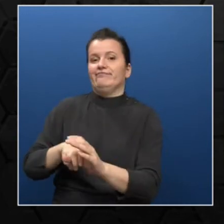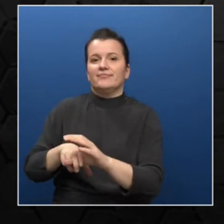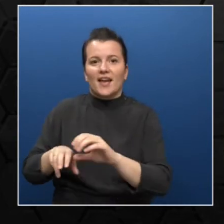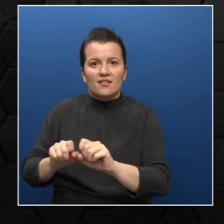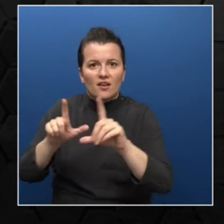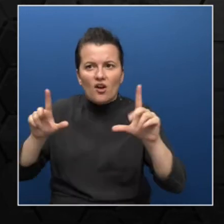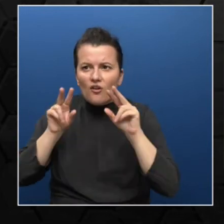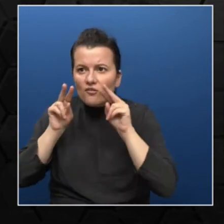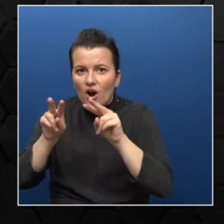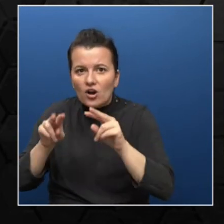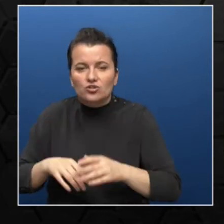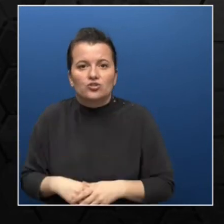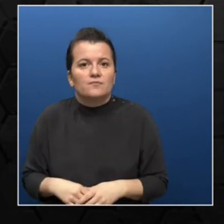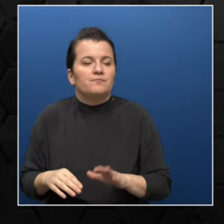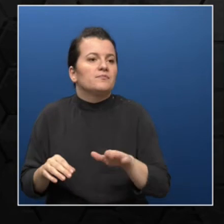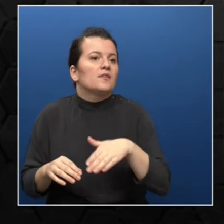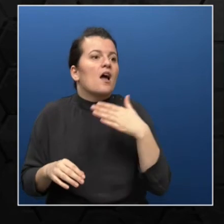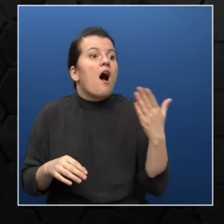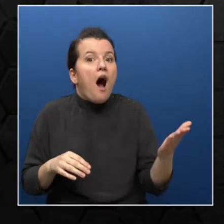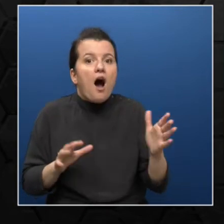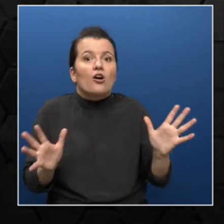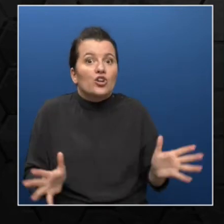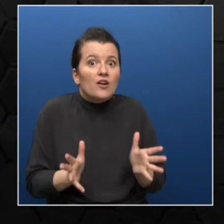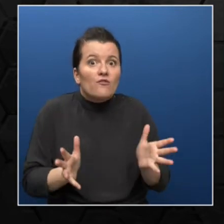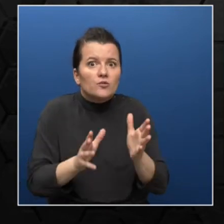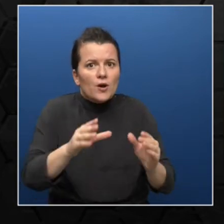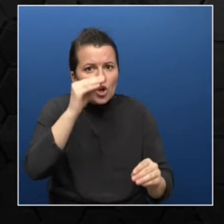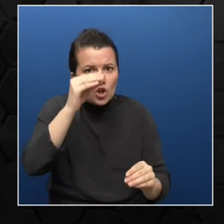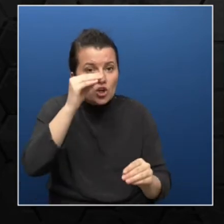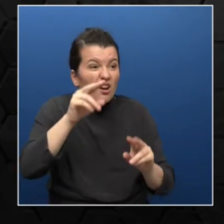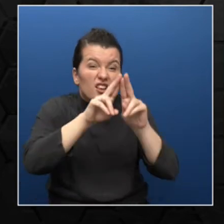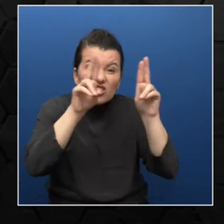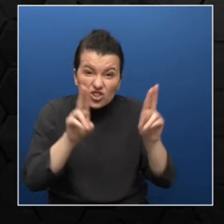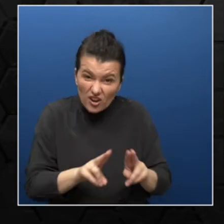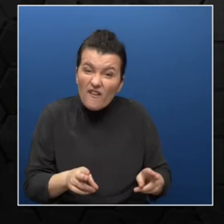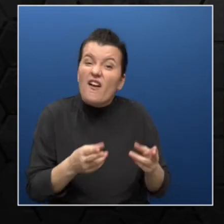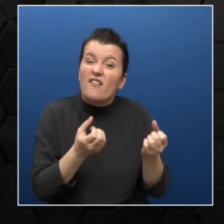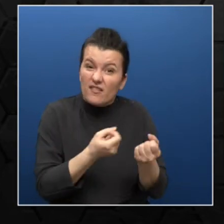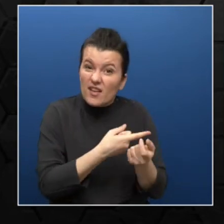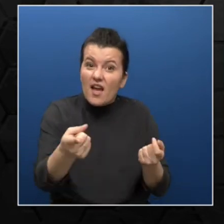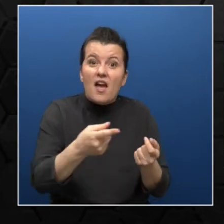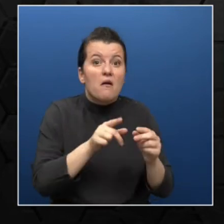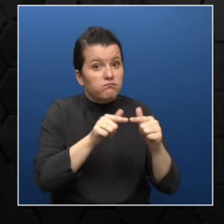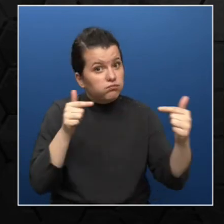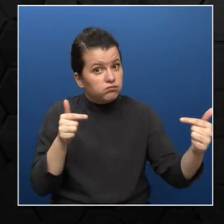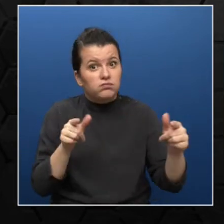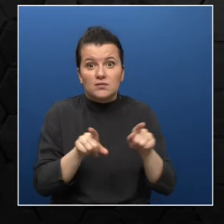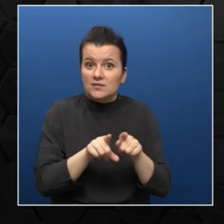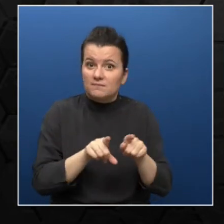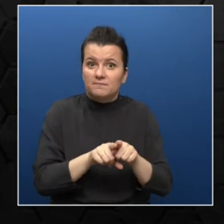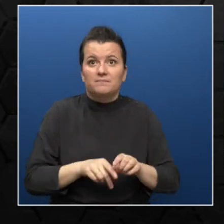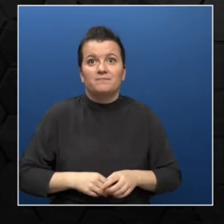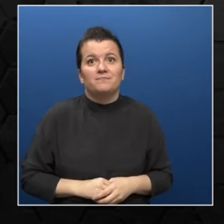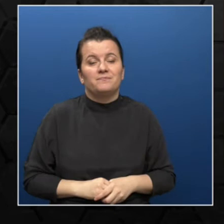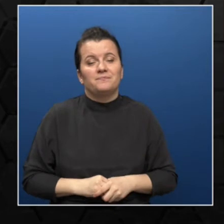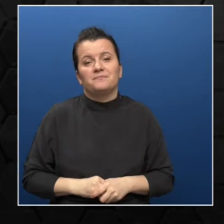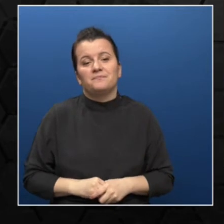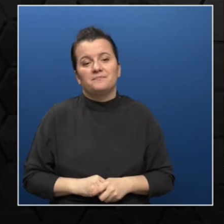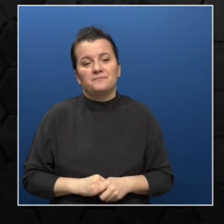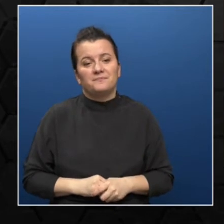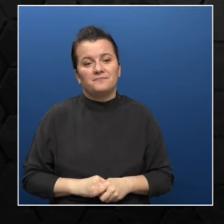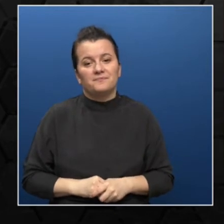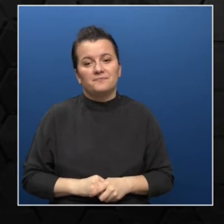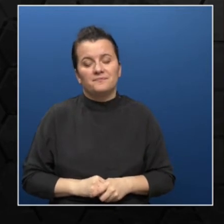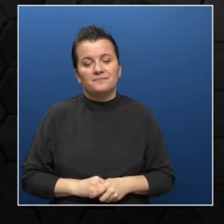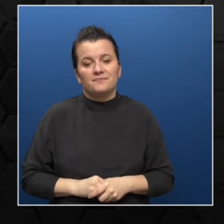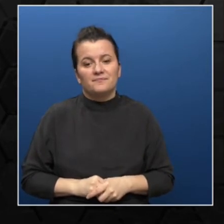for reinforcement learning conferences, which are happening internationally. It's all virtual. Why not attend it, right? Another thing is,